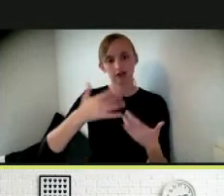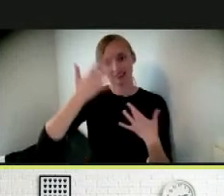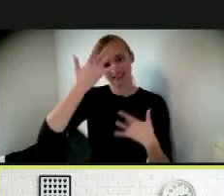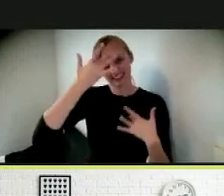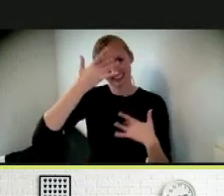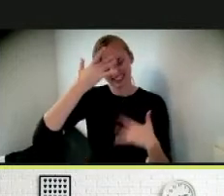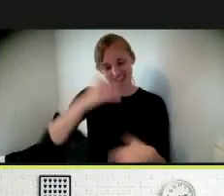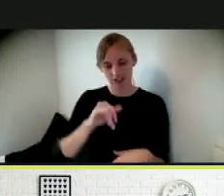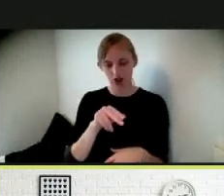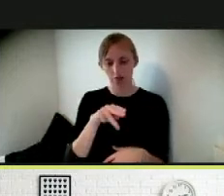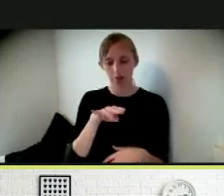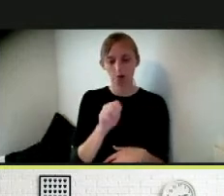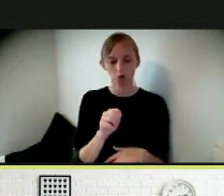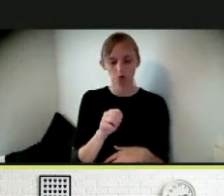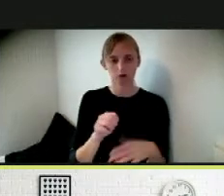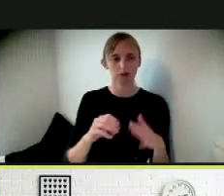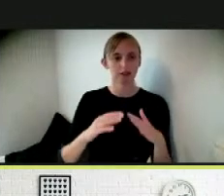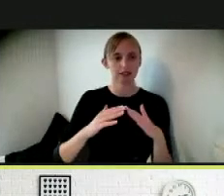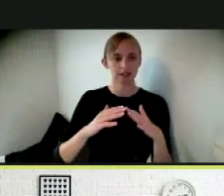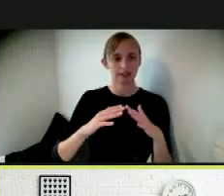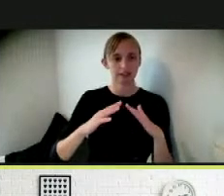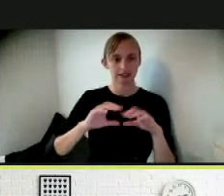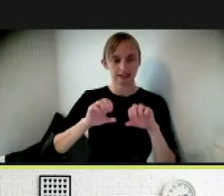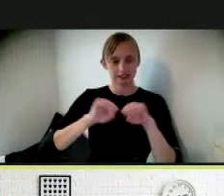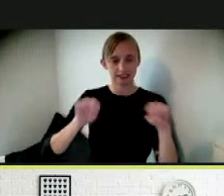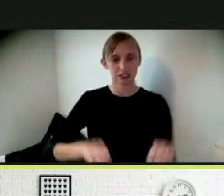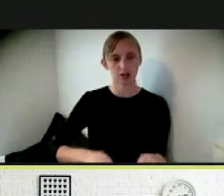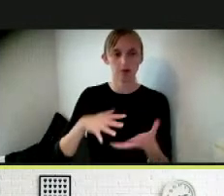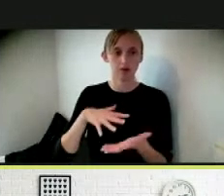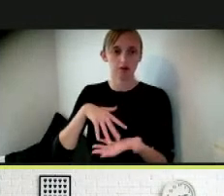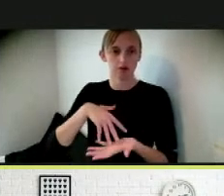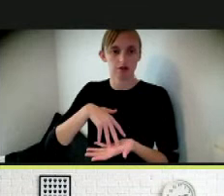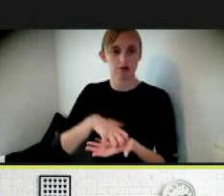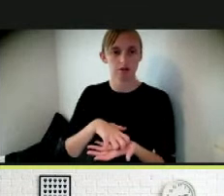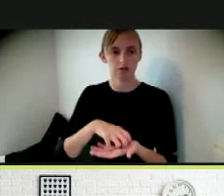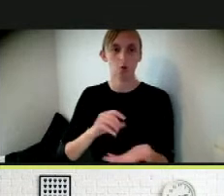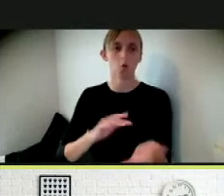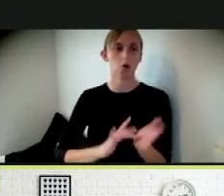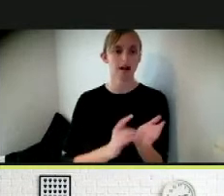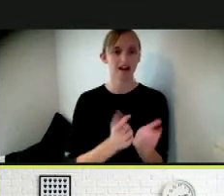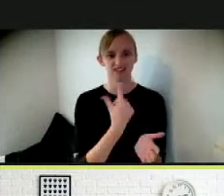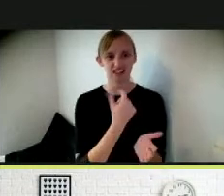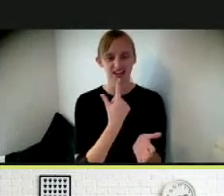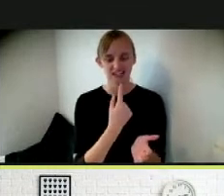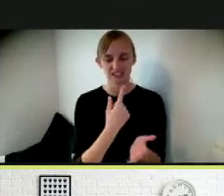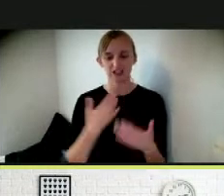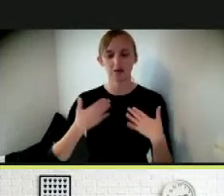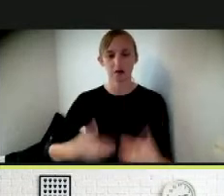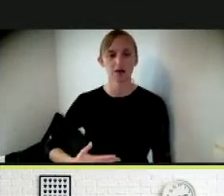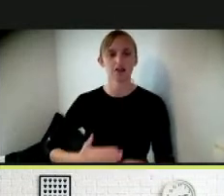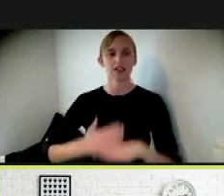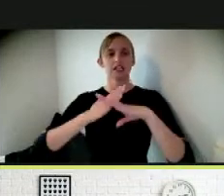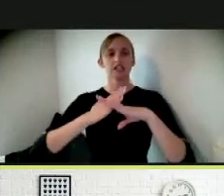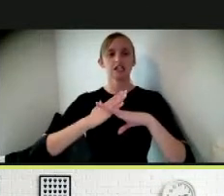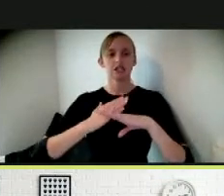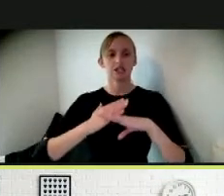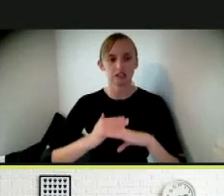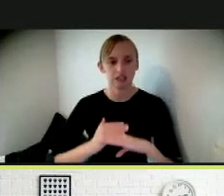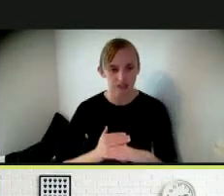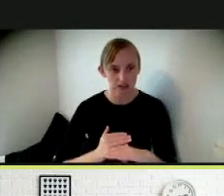some medication that affects or weakens your immune system. And then other people who may have